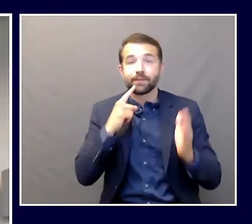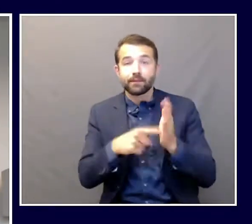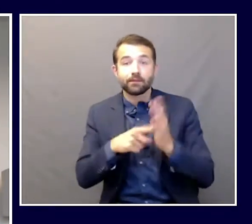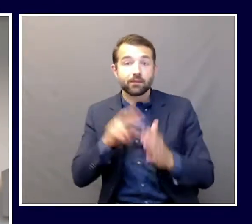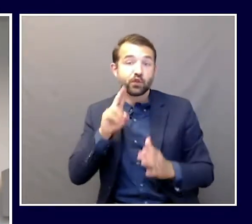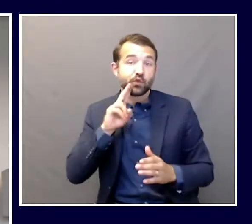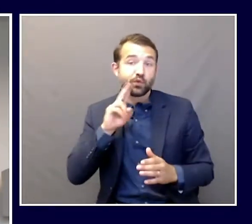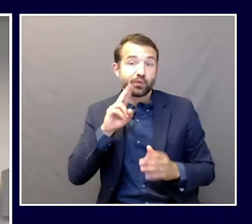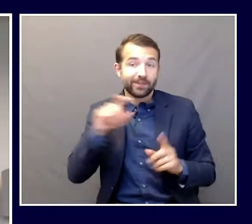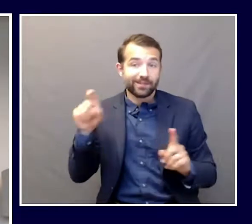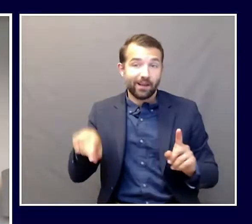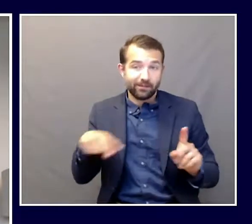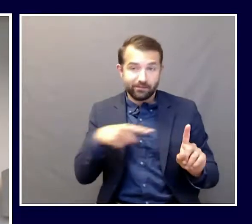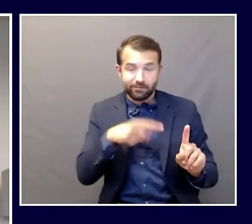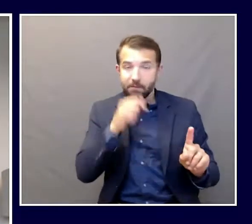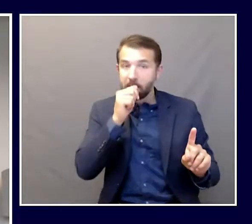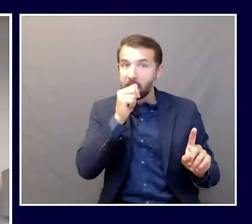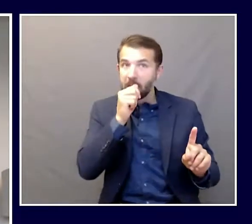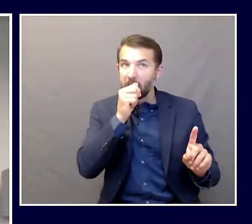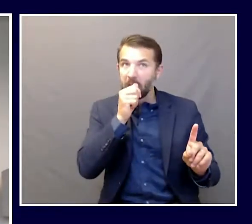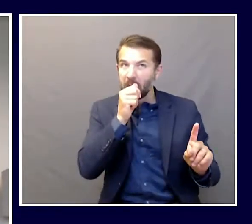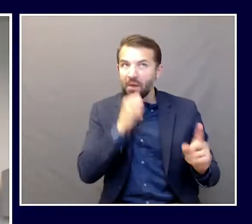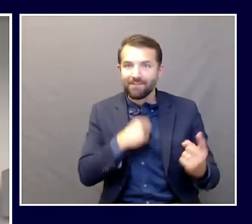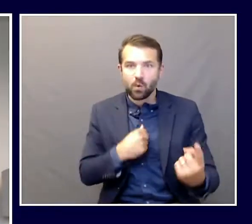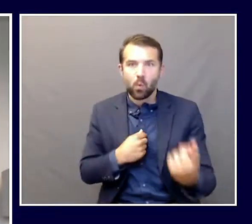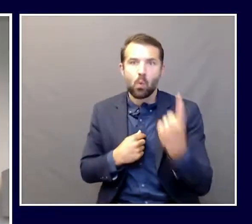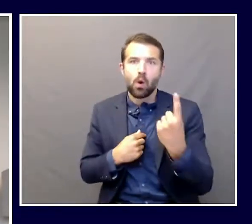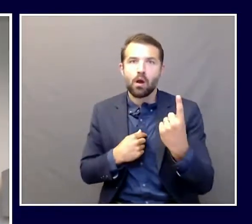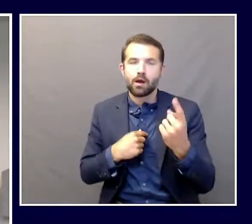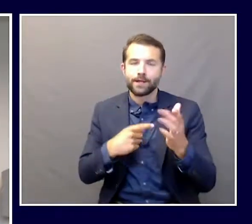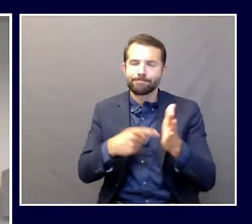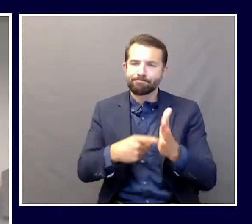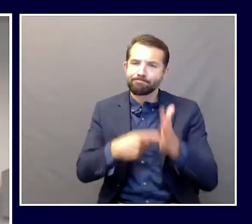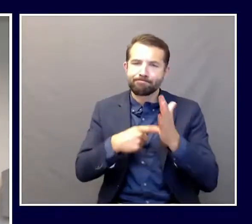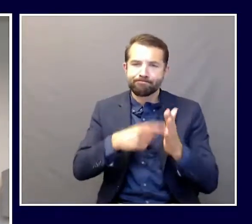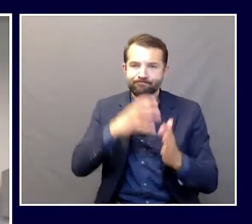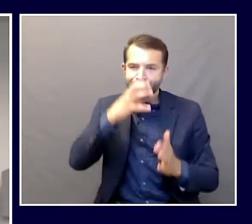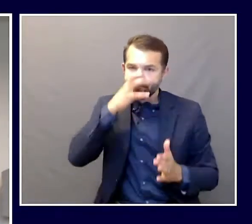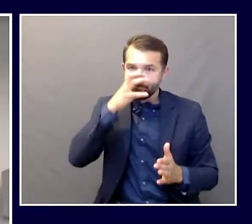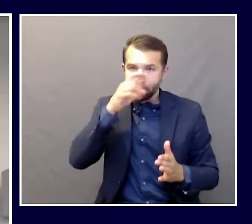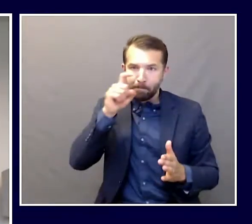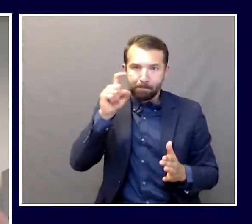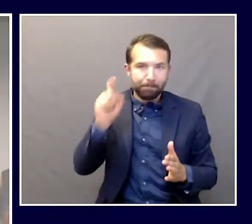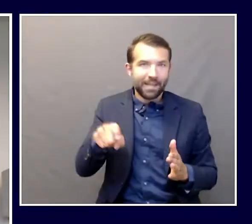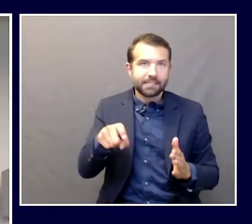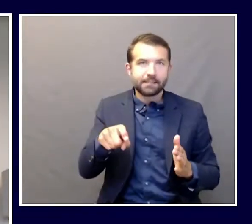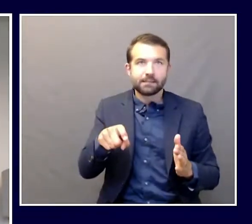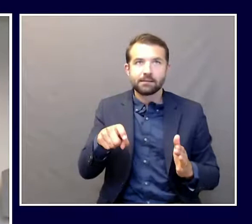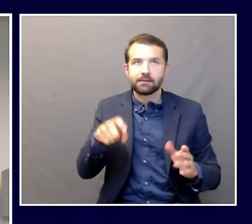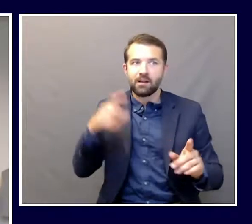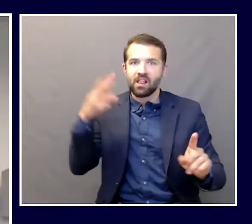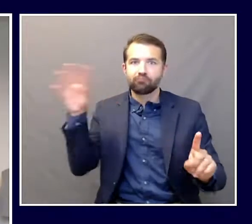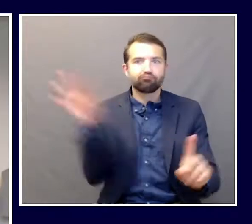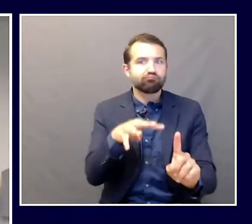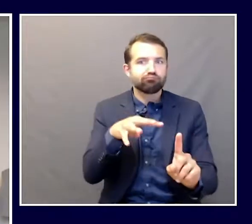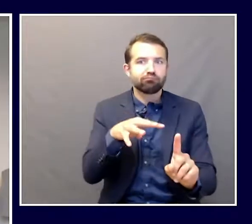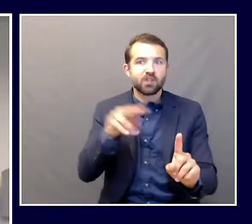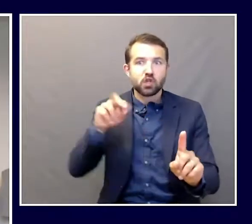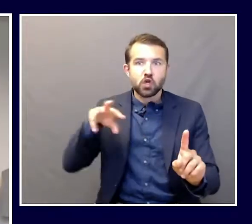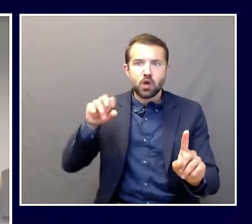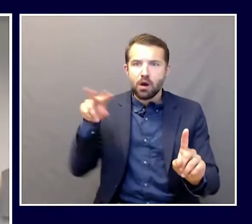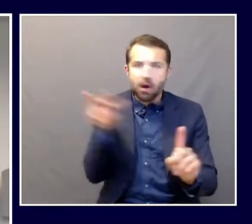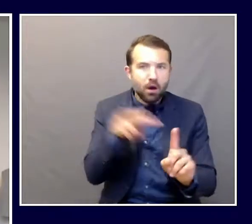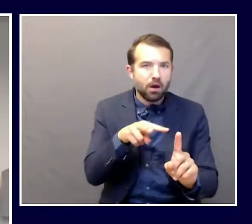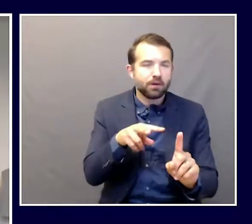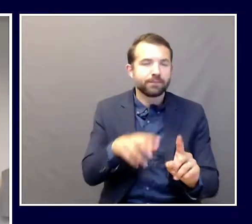strategy to continue relying upon the facilities to work with their employees to do what's best for their patients?